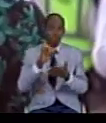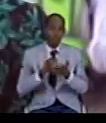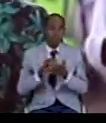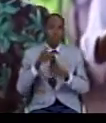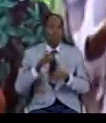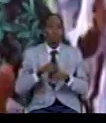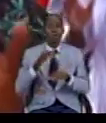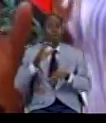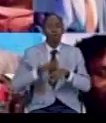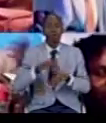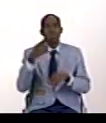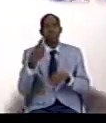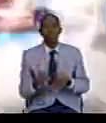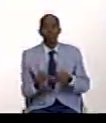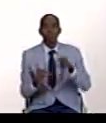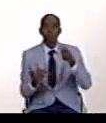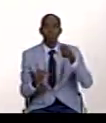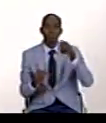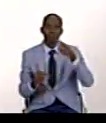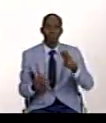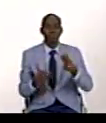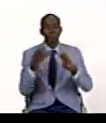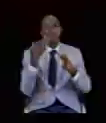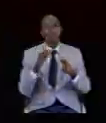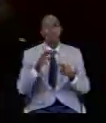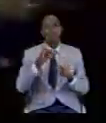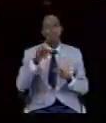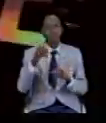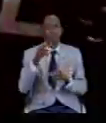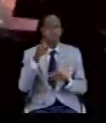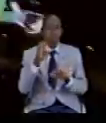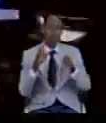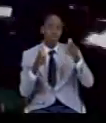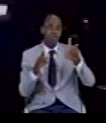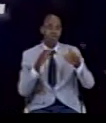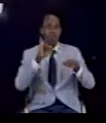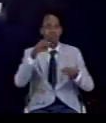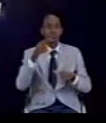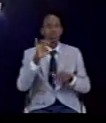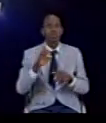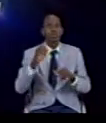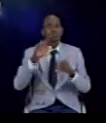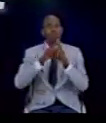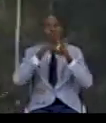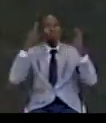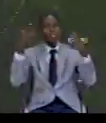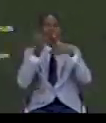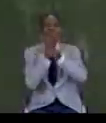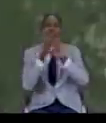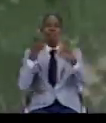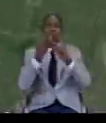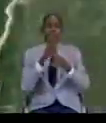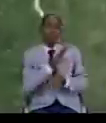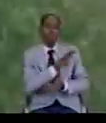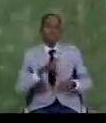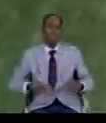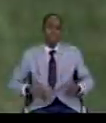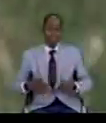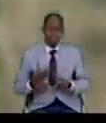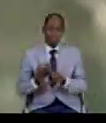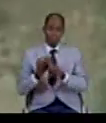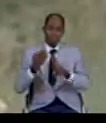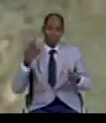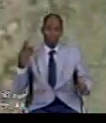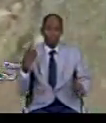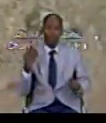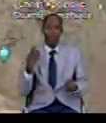of June, as the GCK returns with a theme, Supernatural Deliverance from Christ, live from